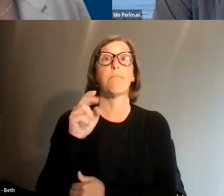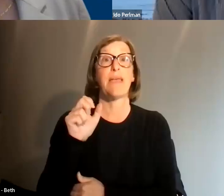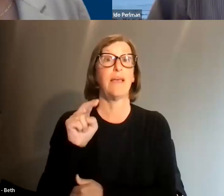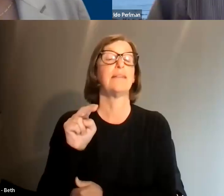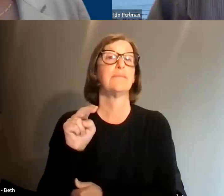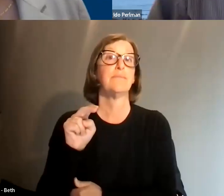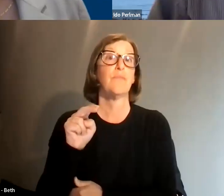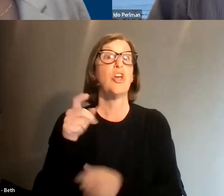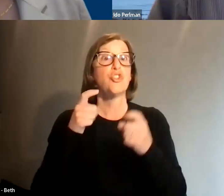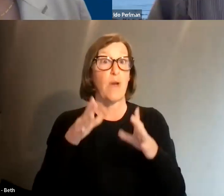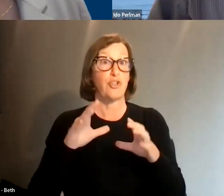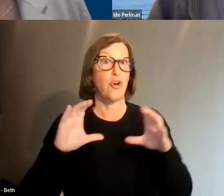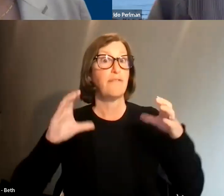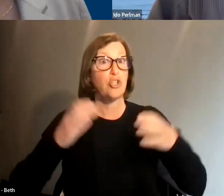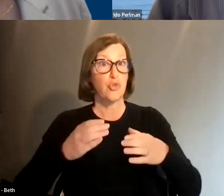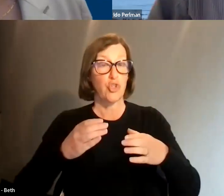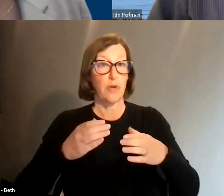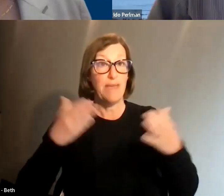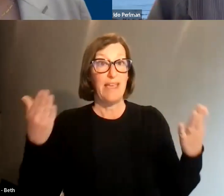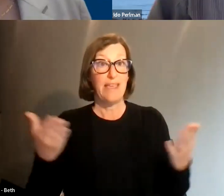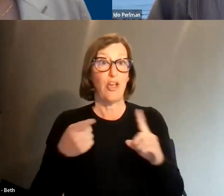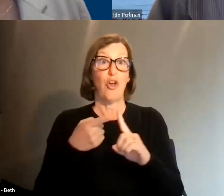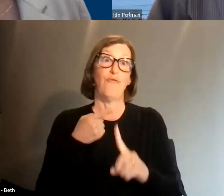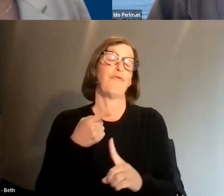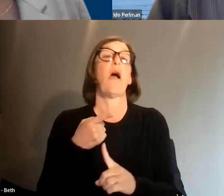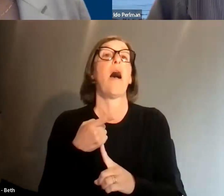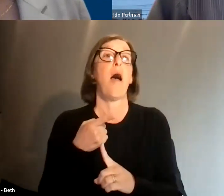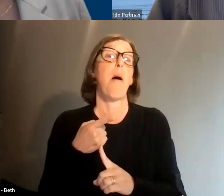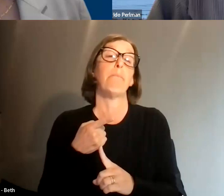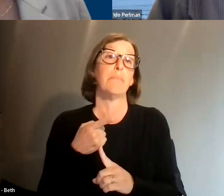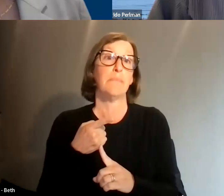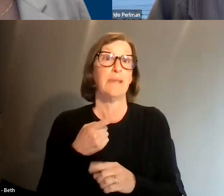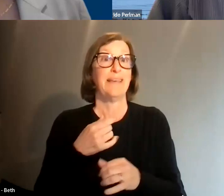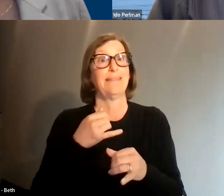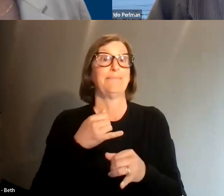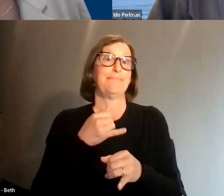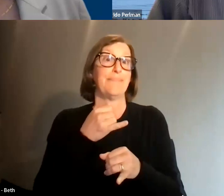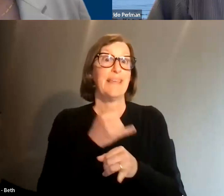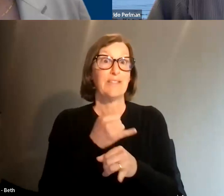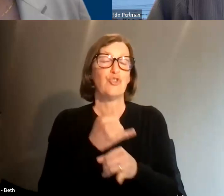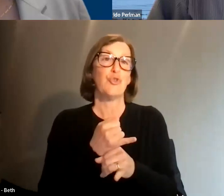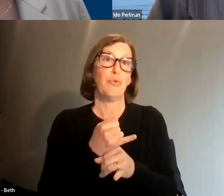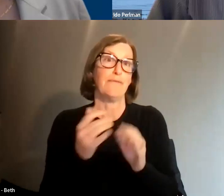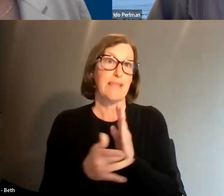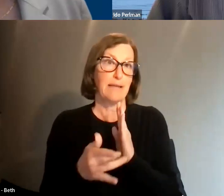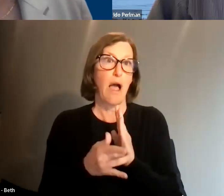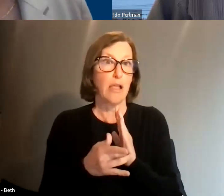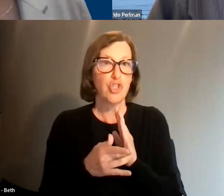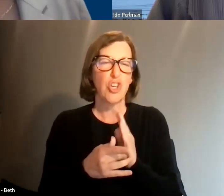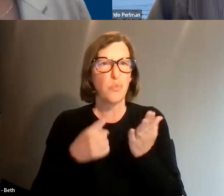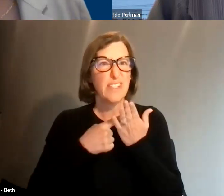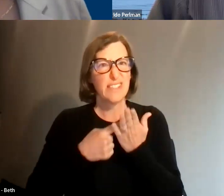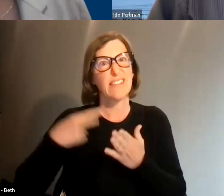of the Consortium, who comes to us from the Technion Israel Institute of Technology, who will speak on the history of the